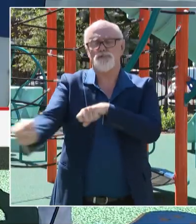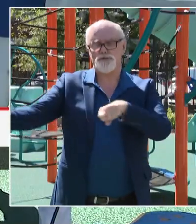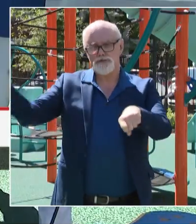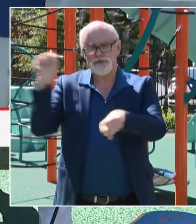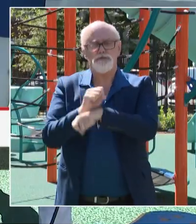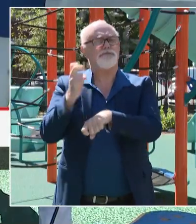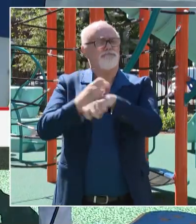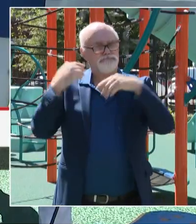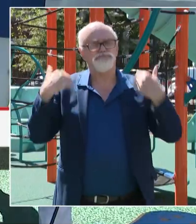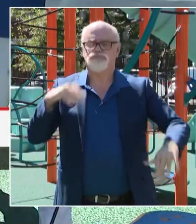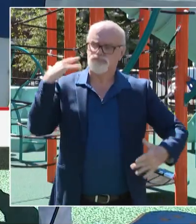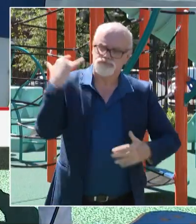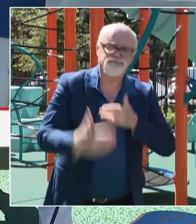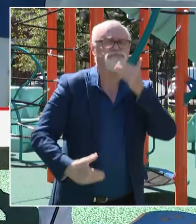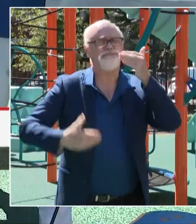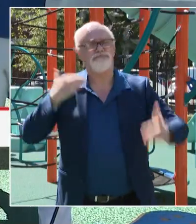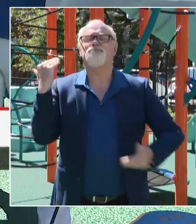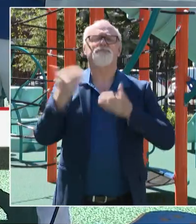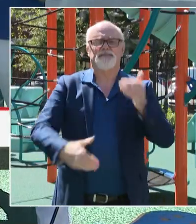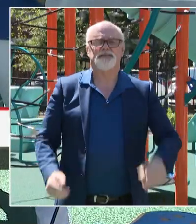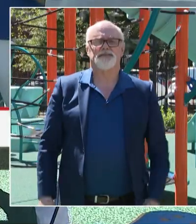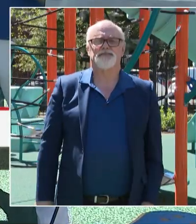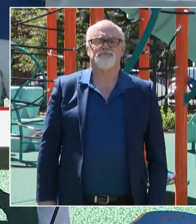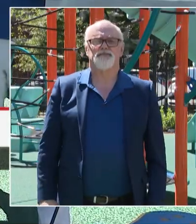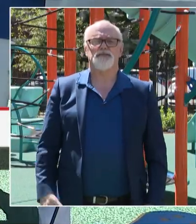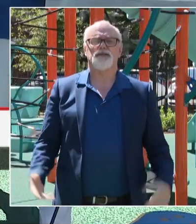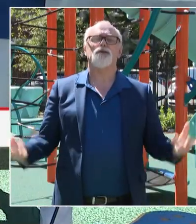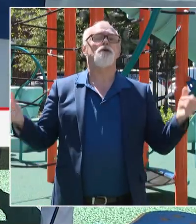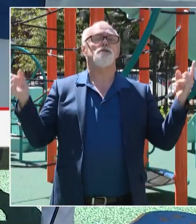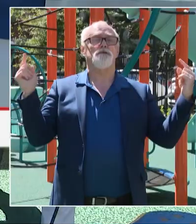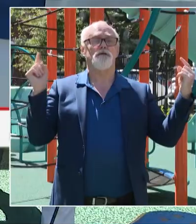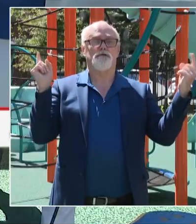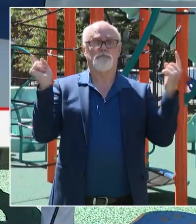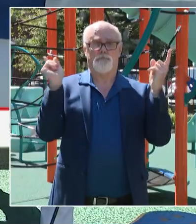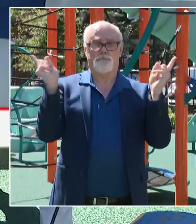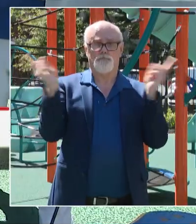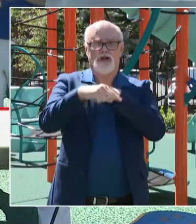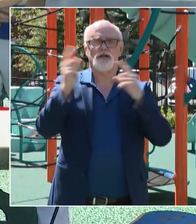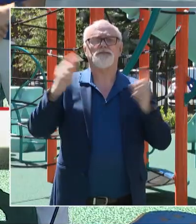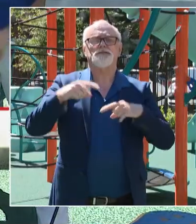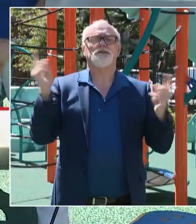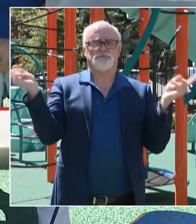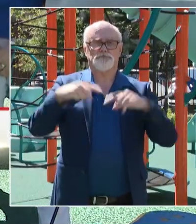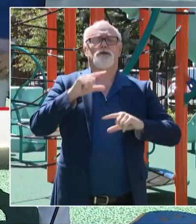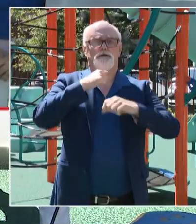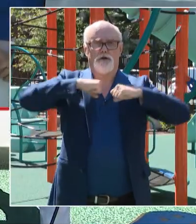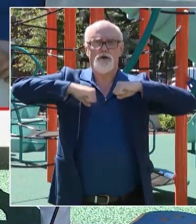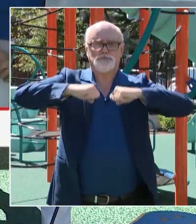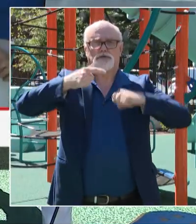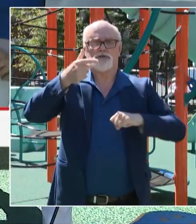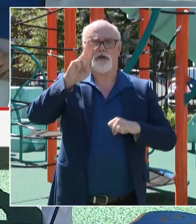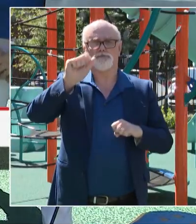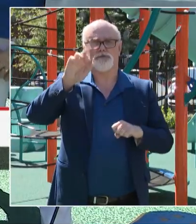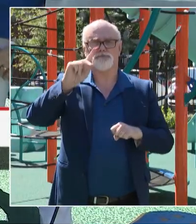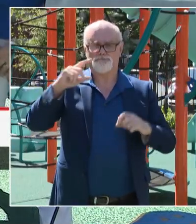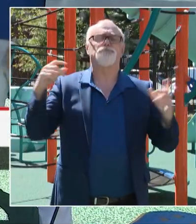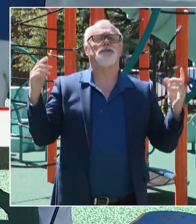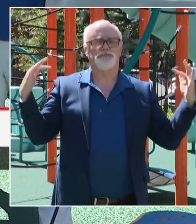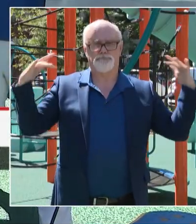for Metro, crossing guards, school resource officers, safe